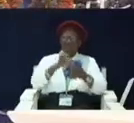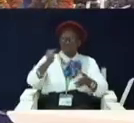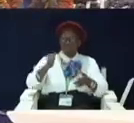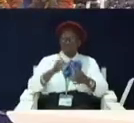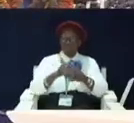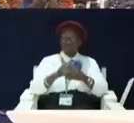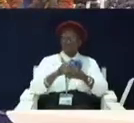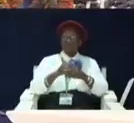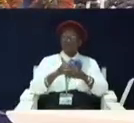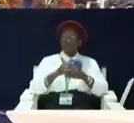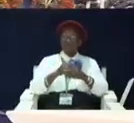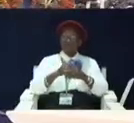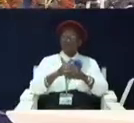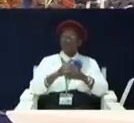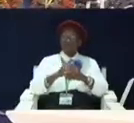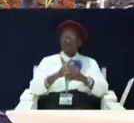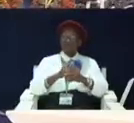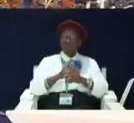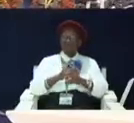yoku.